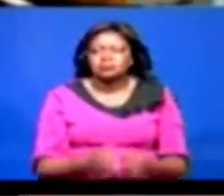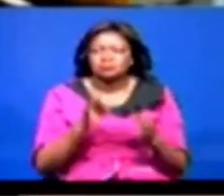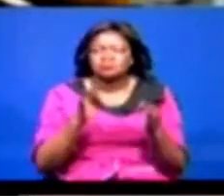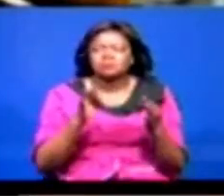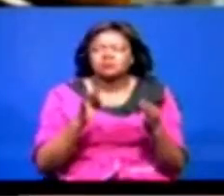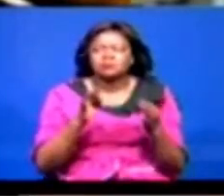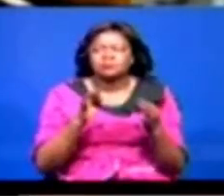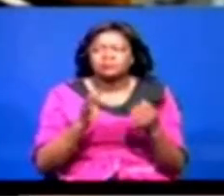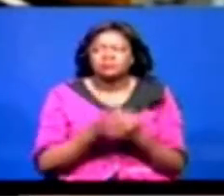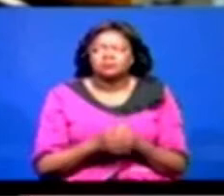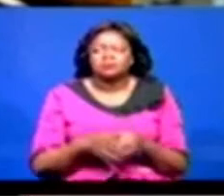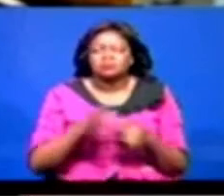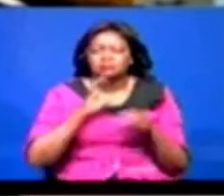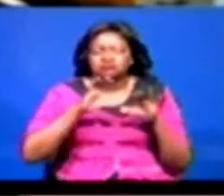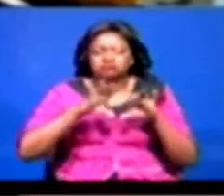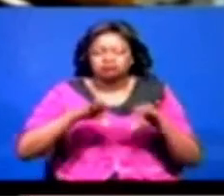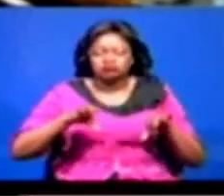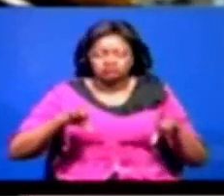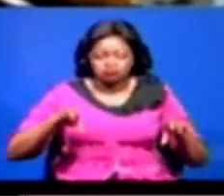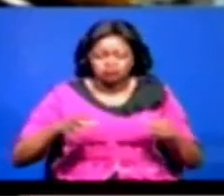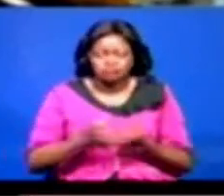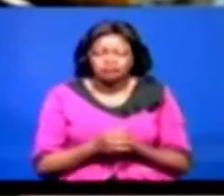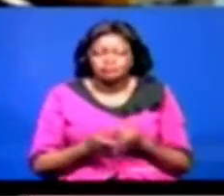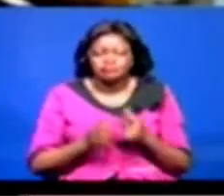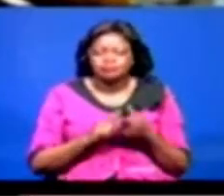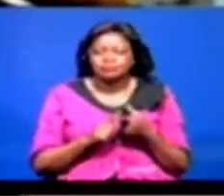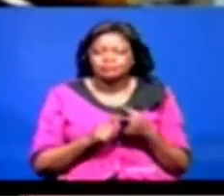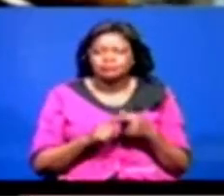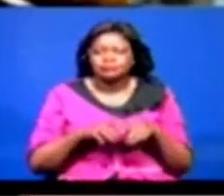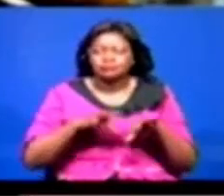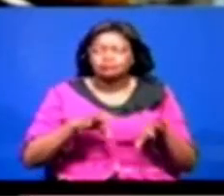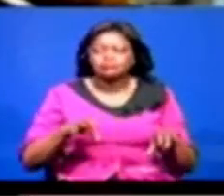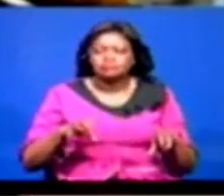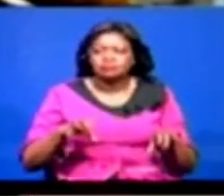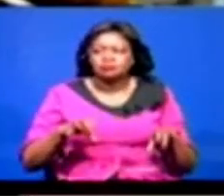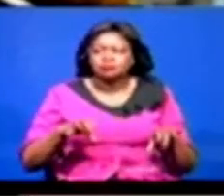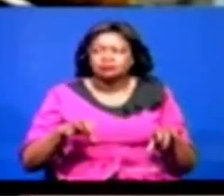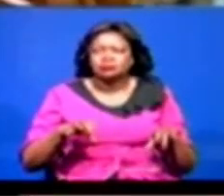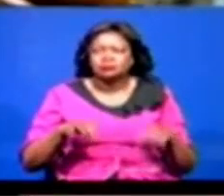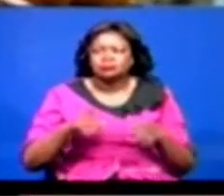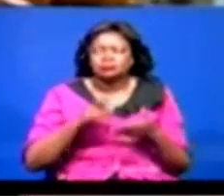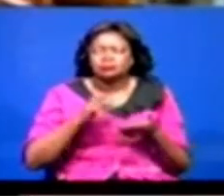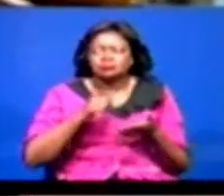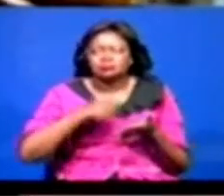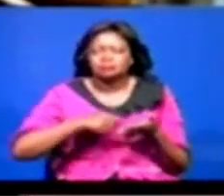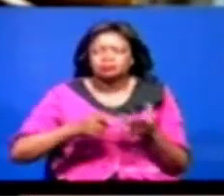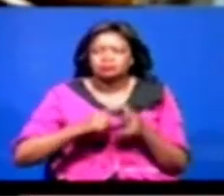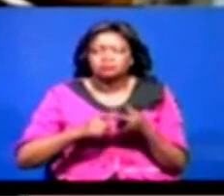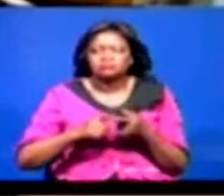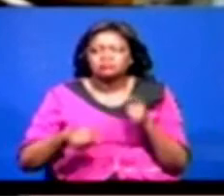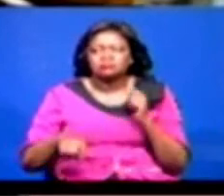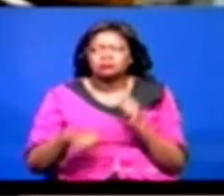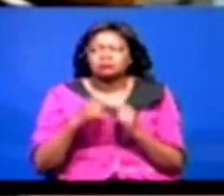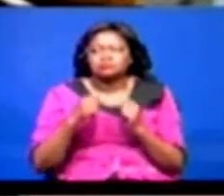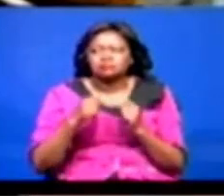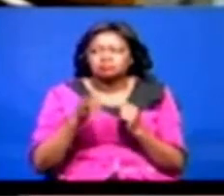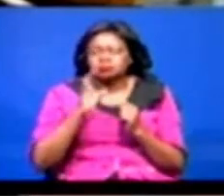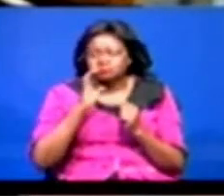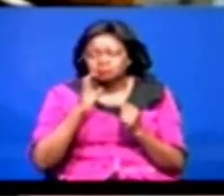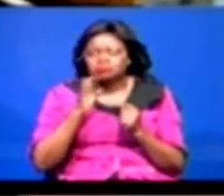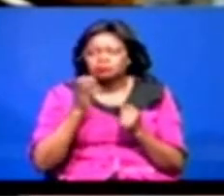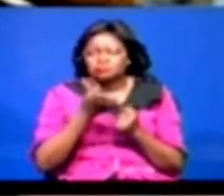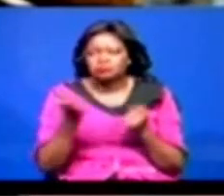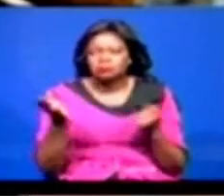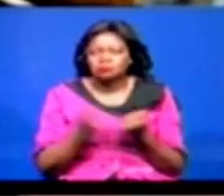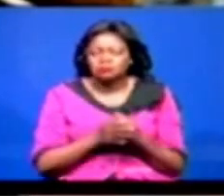pipe and it is to be encrypted, it means if you broke into that water pipe,